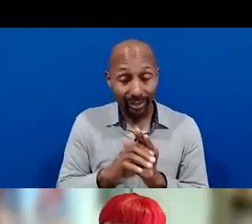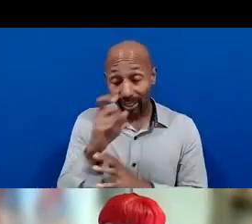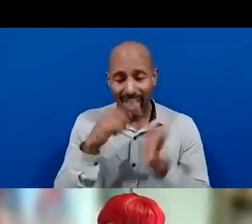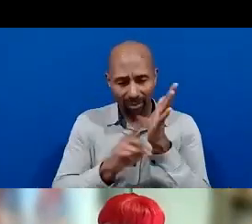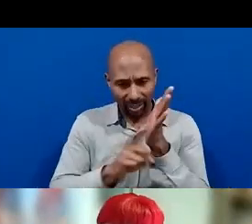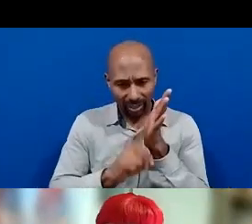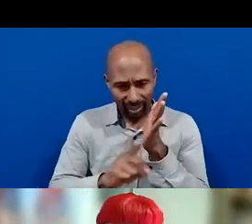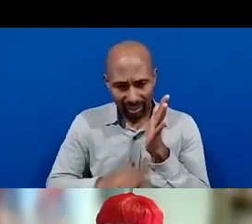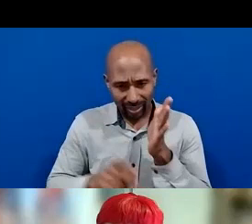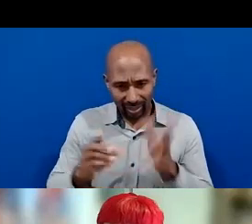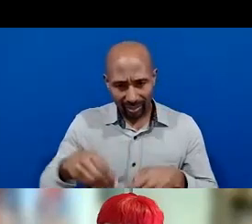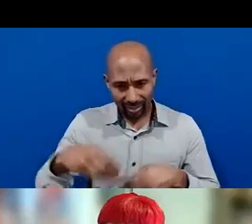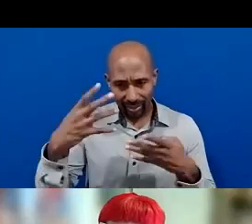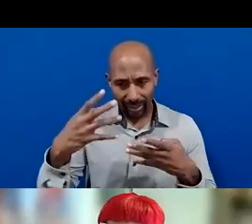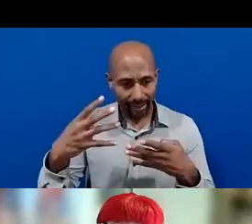decided